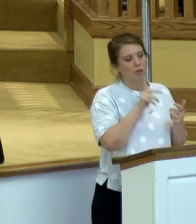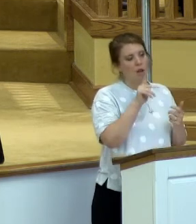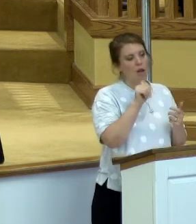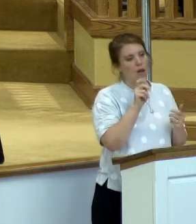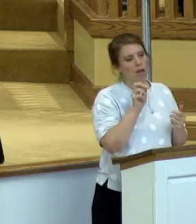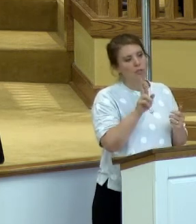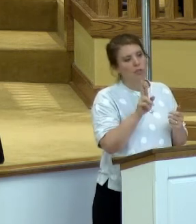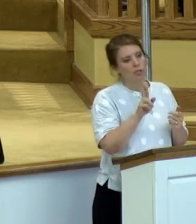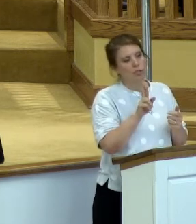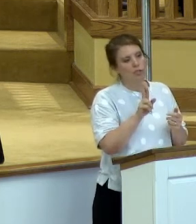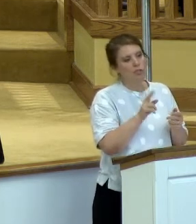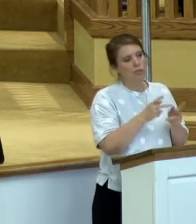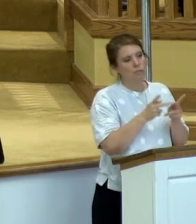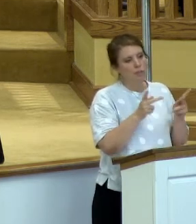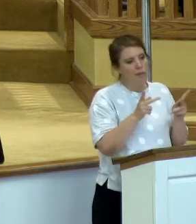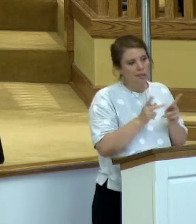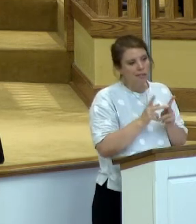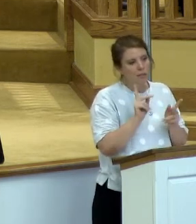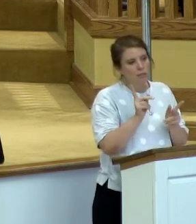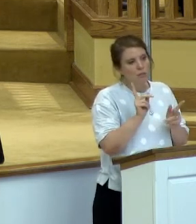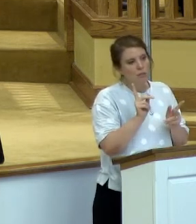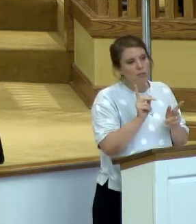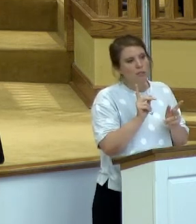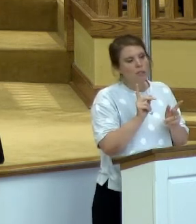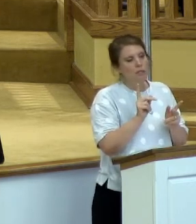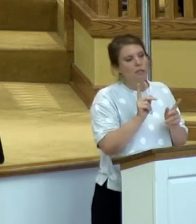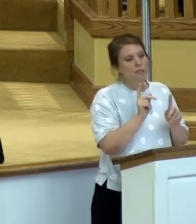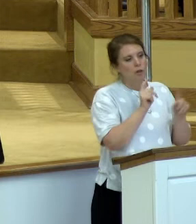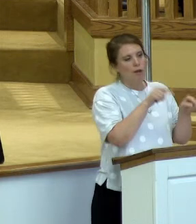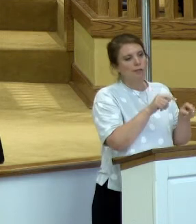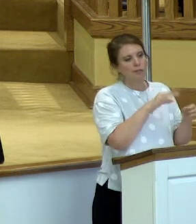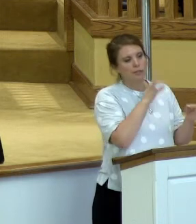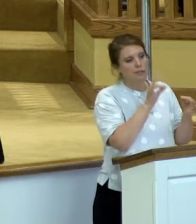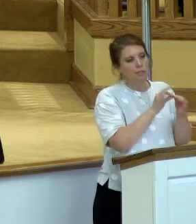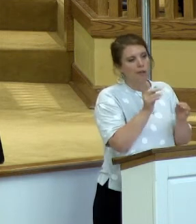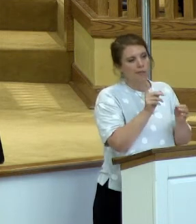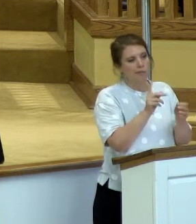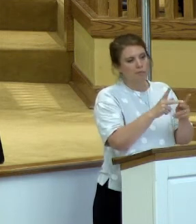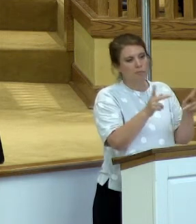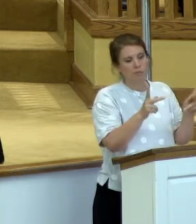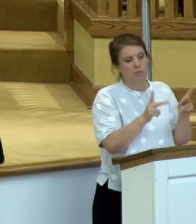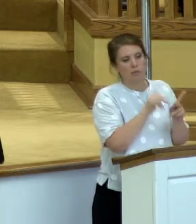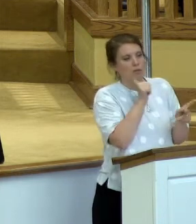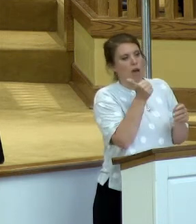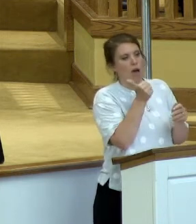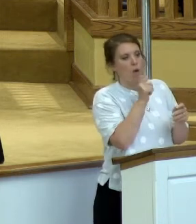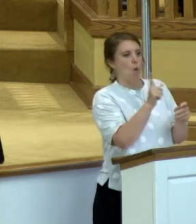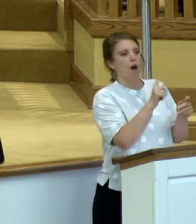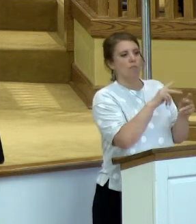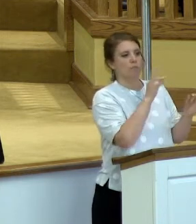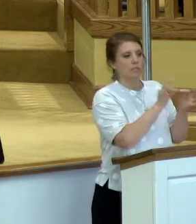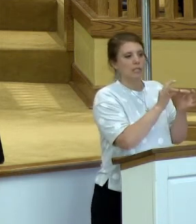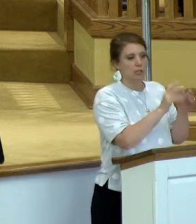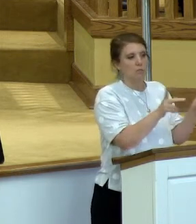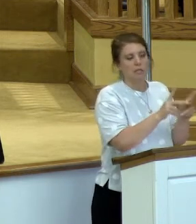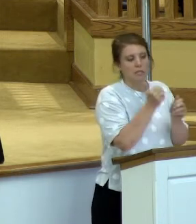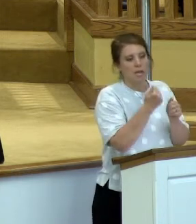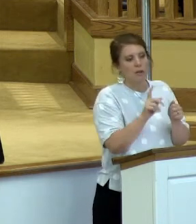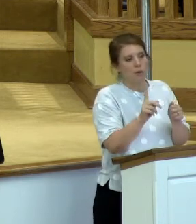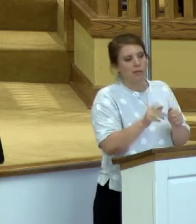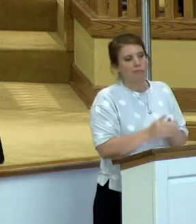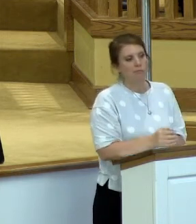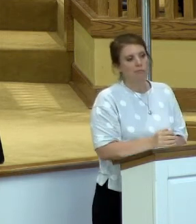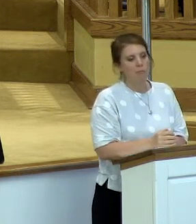other words, because of a decision I made at the altar, I can now continue it outside. By the way, the altar can be any place. It's not just one particular place. You can actually have an